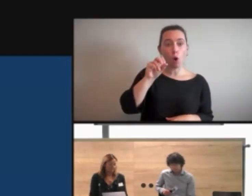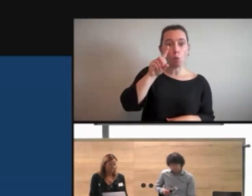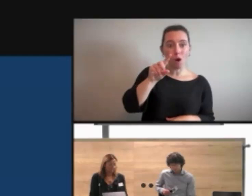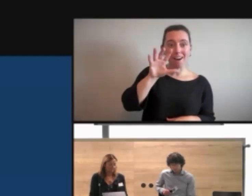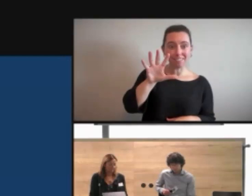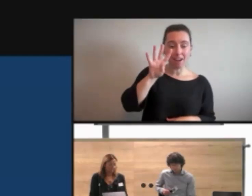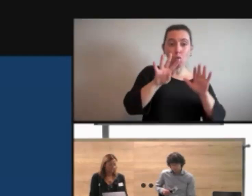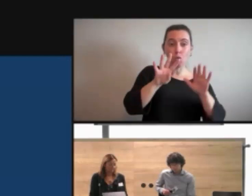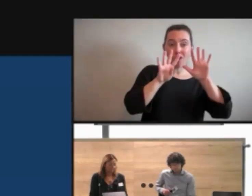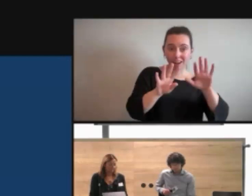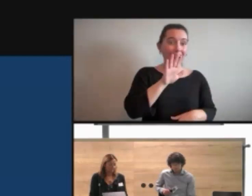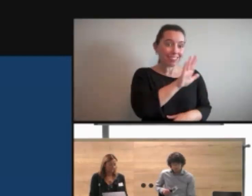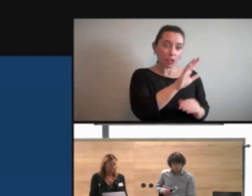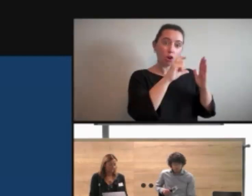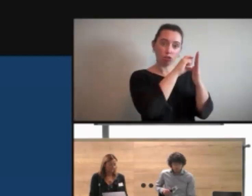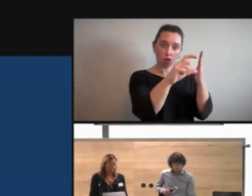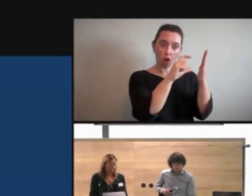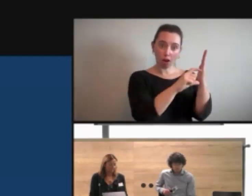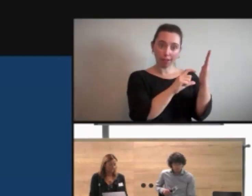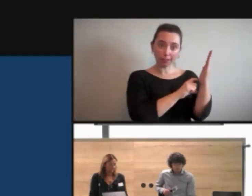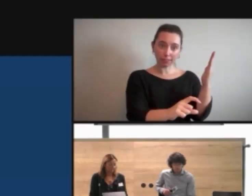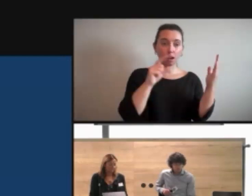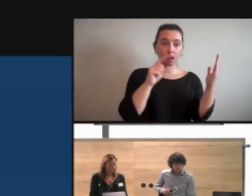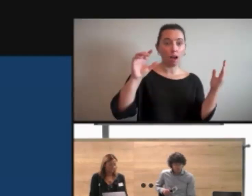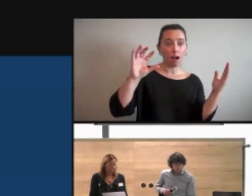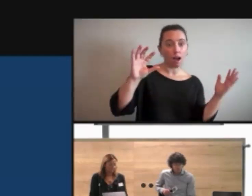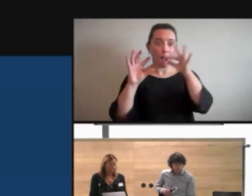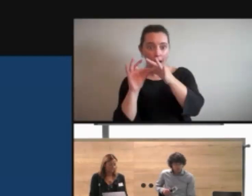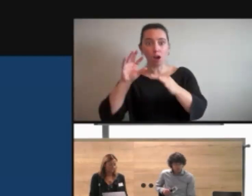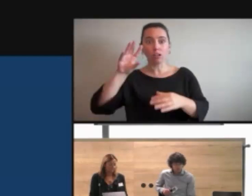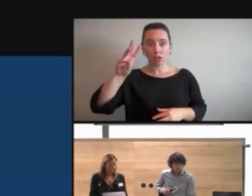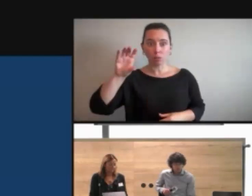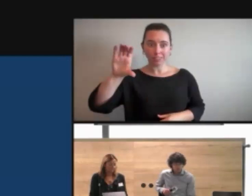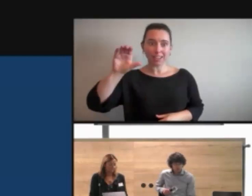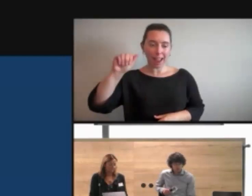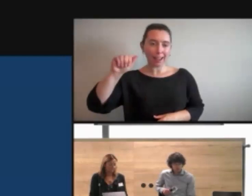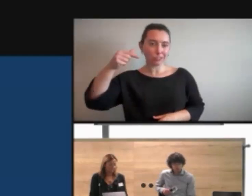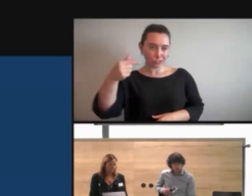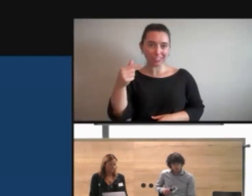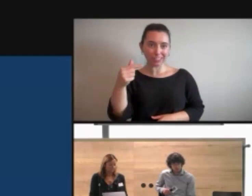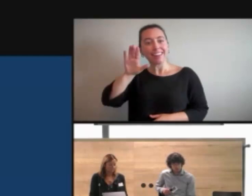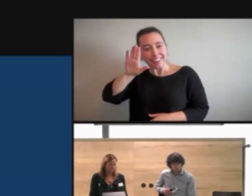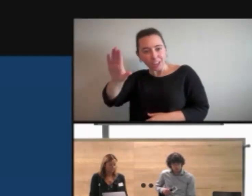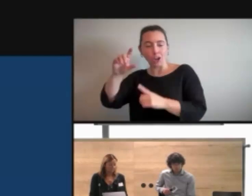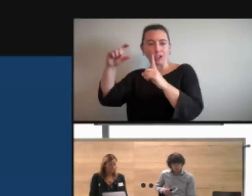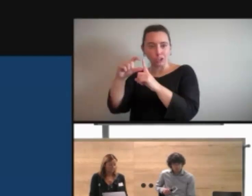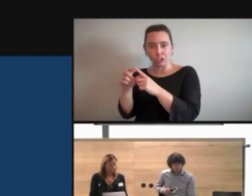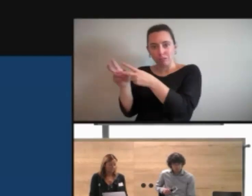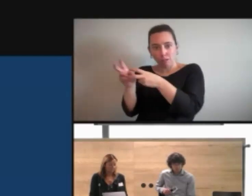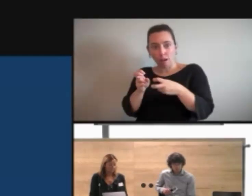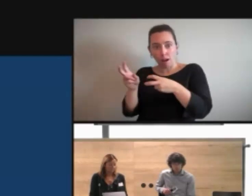301-549's clauses refer back to the Web Content Accessibility Guidelines for understanding how the